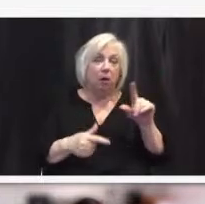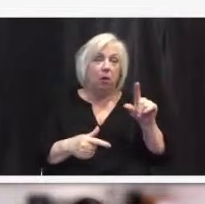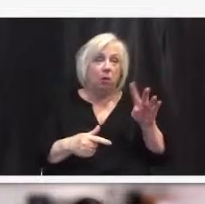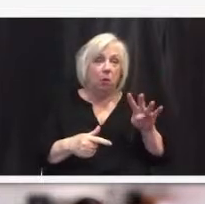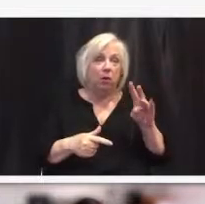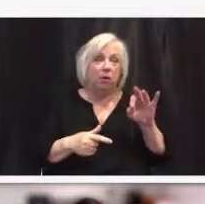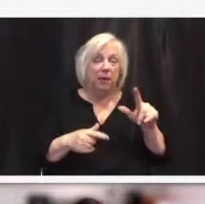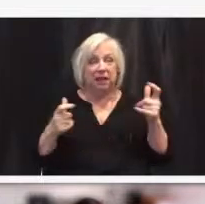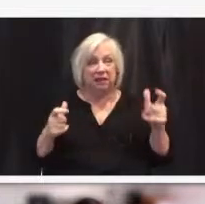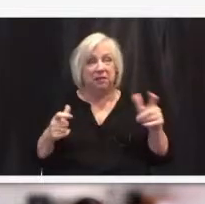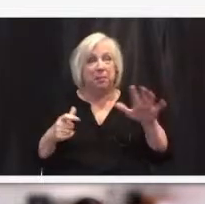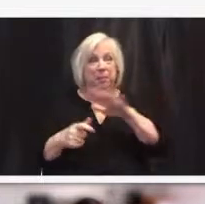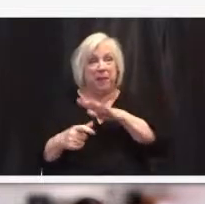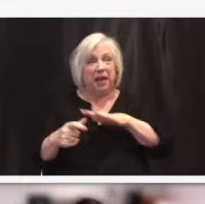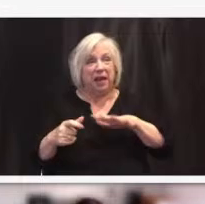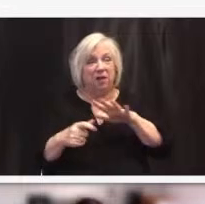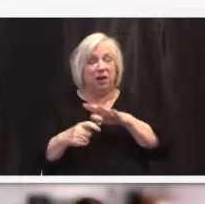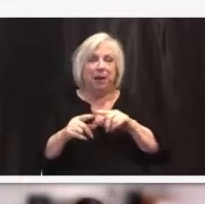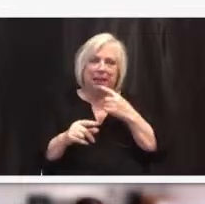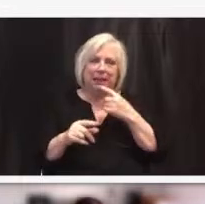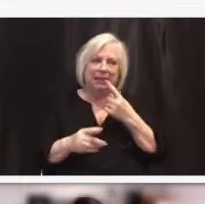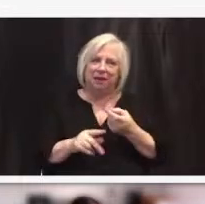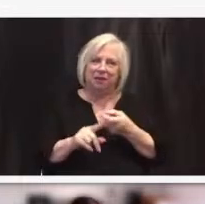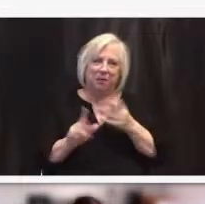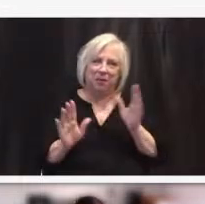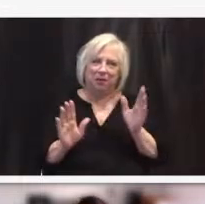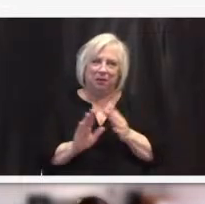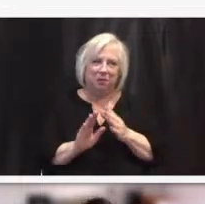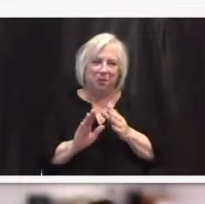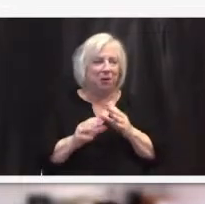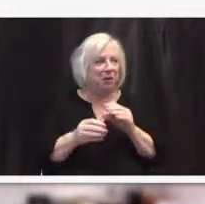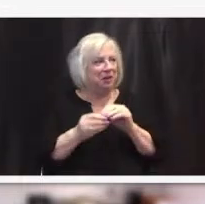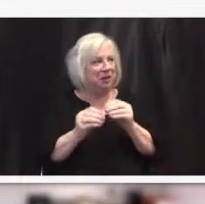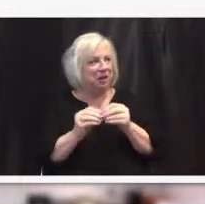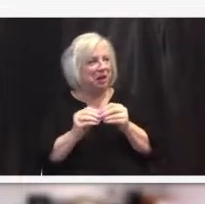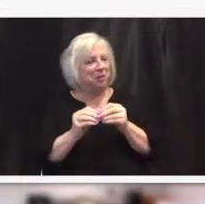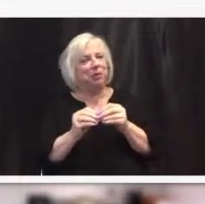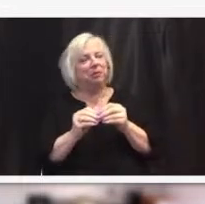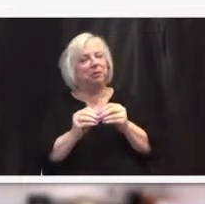big area, but I can tell you even from the small concentration of